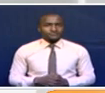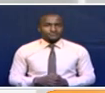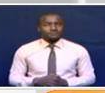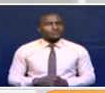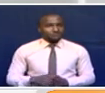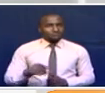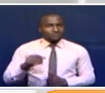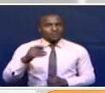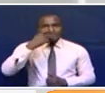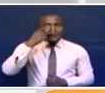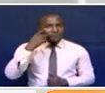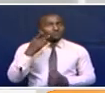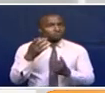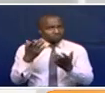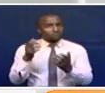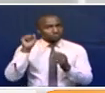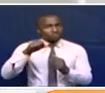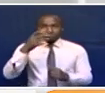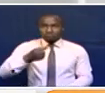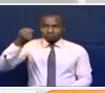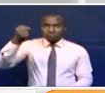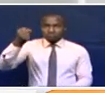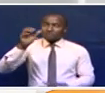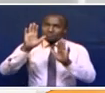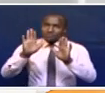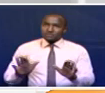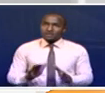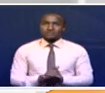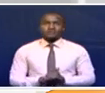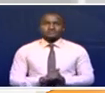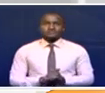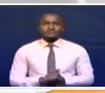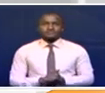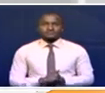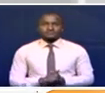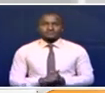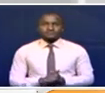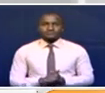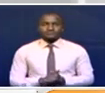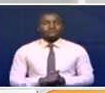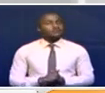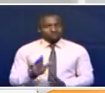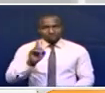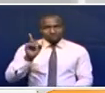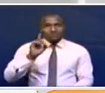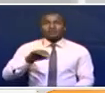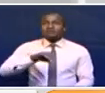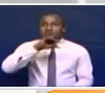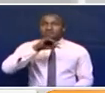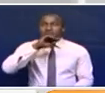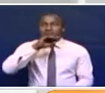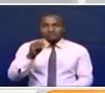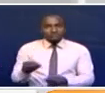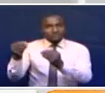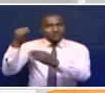Yes, Kalonzo deserves to be flag bearer. Okay. No, let him leave for Raila